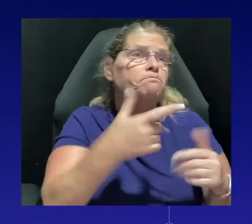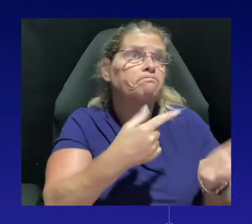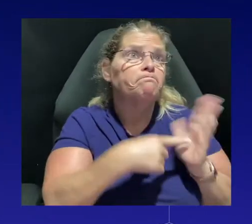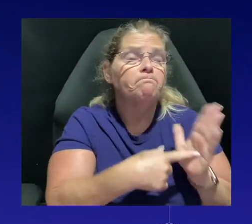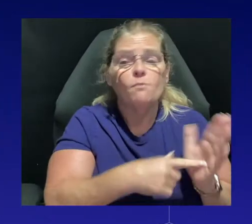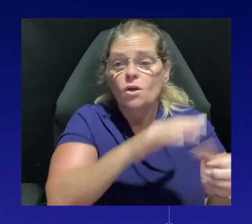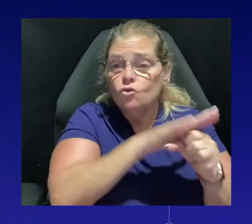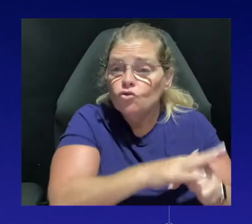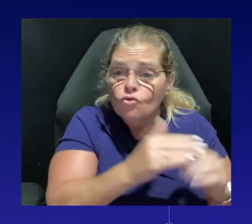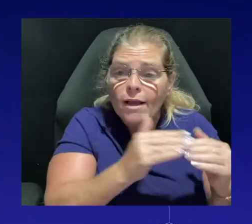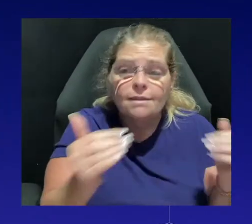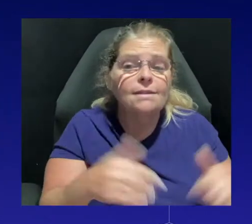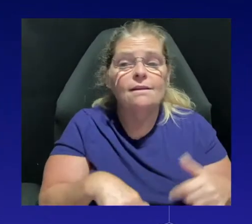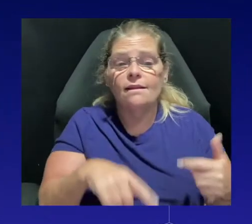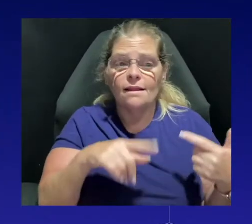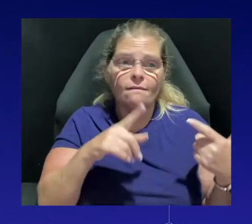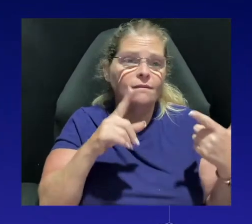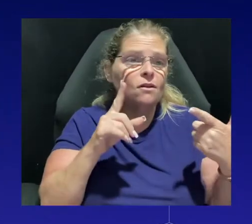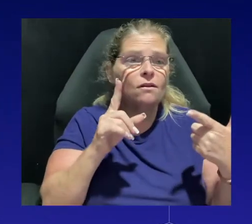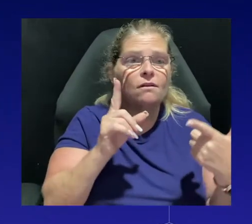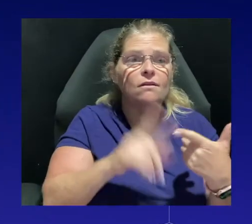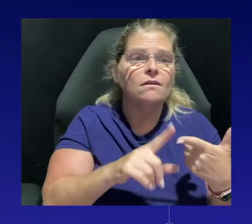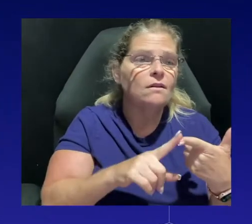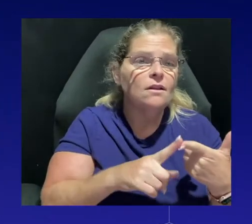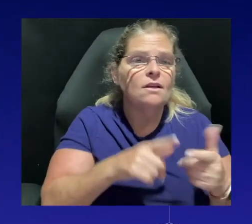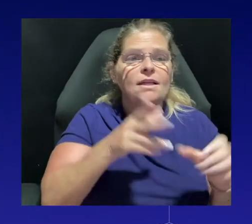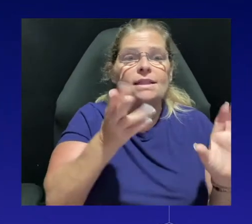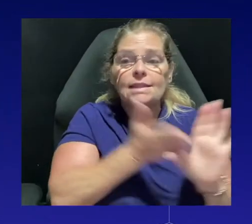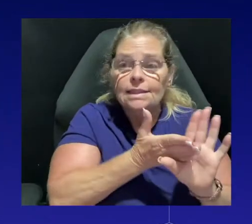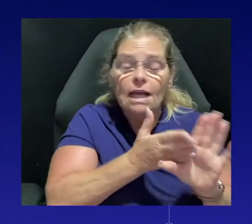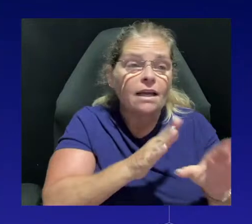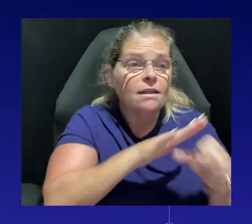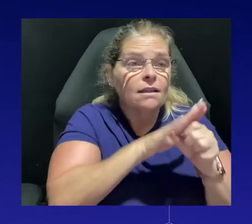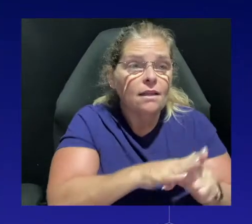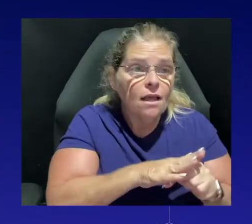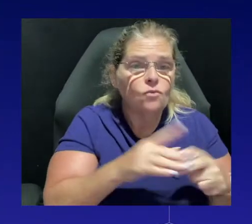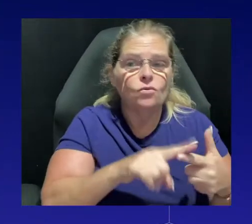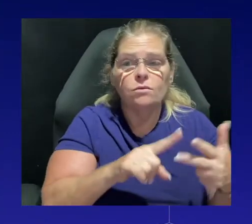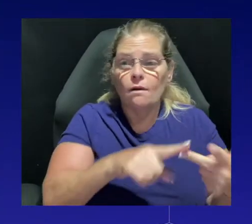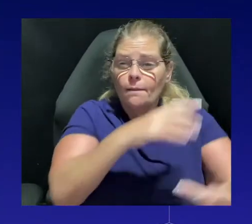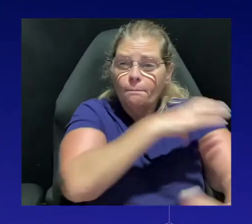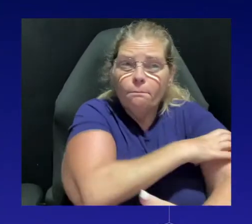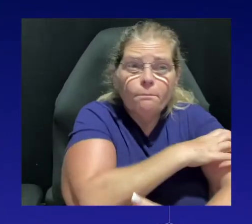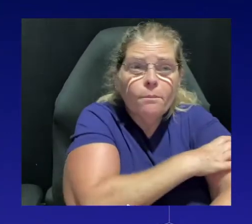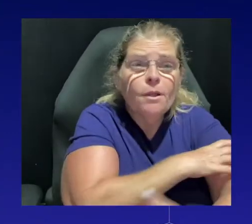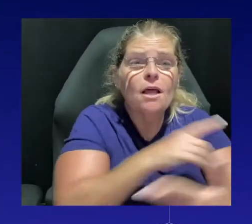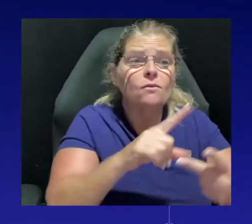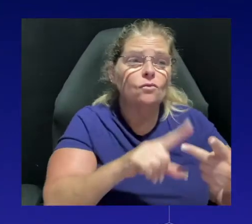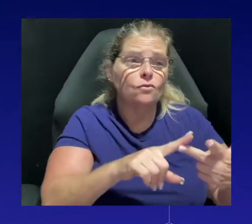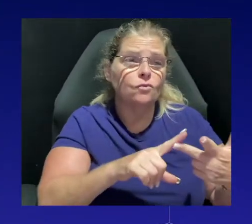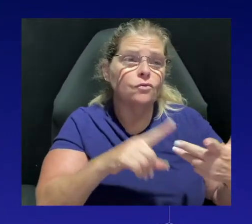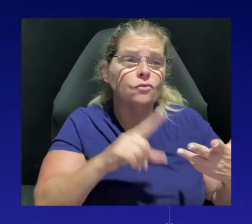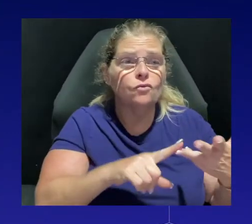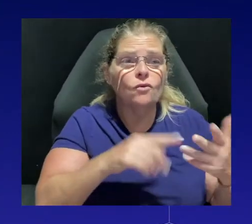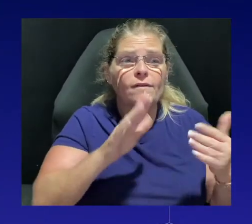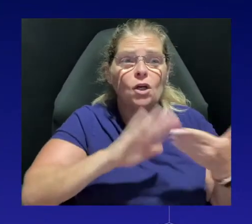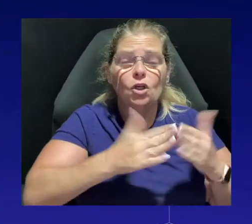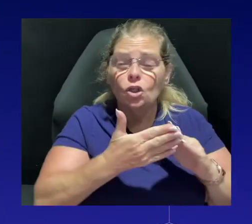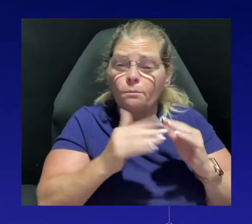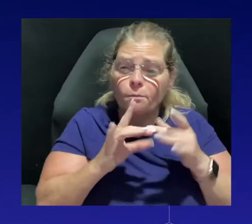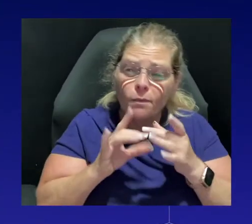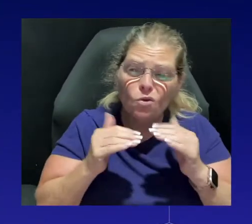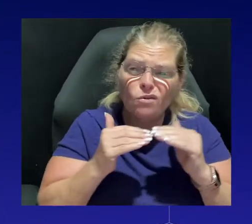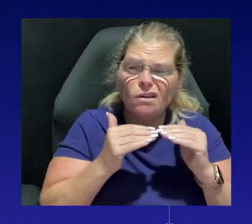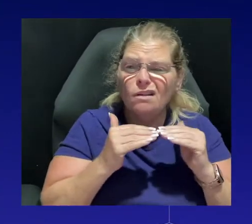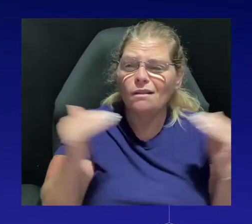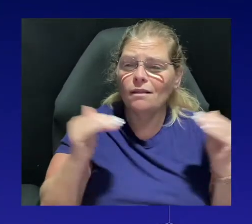levels, psychological distress. They're going to measure community level connectedness, and then they're going to measure the wealth